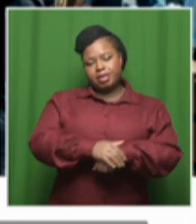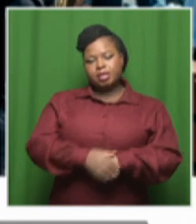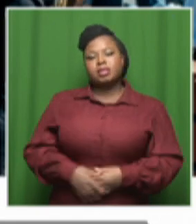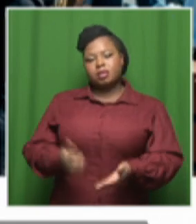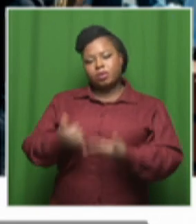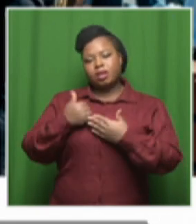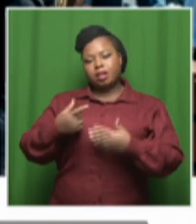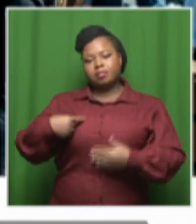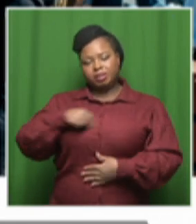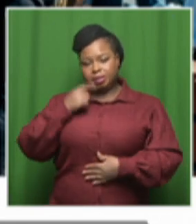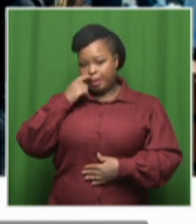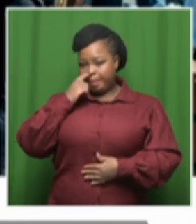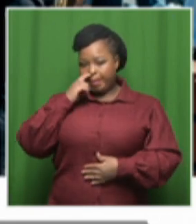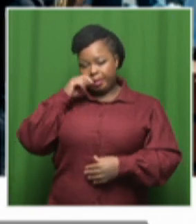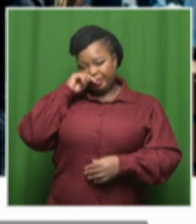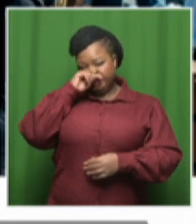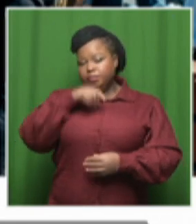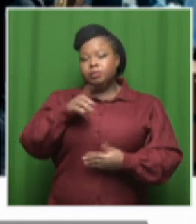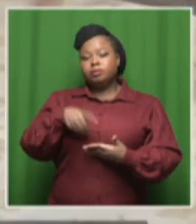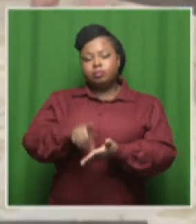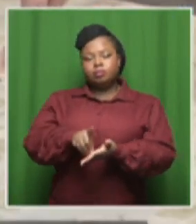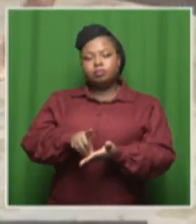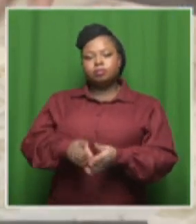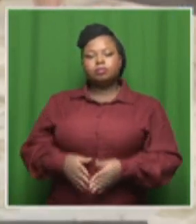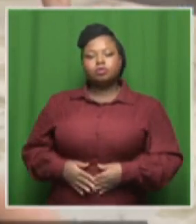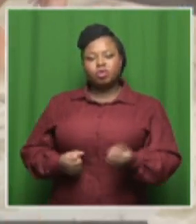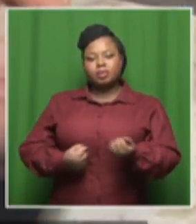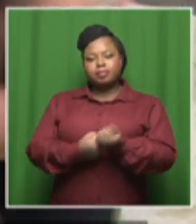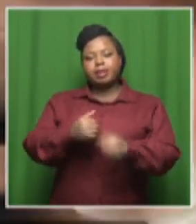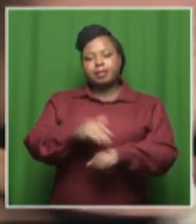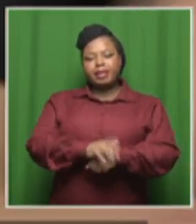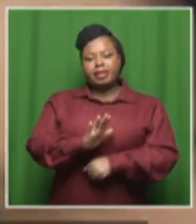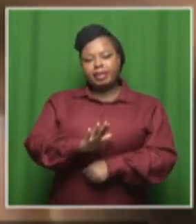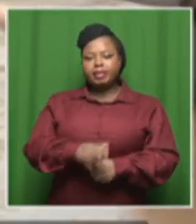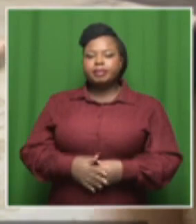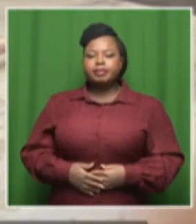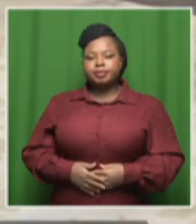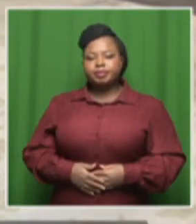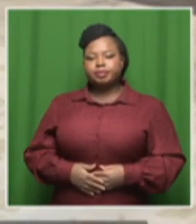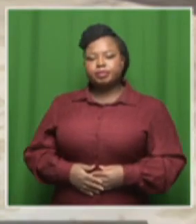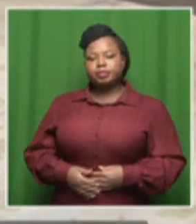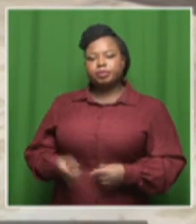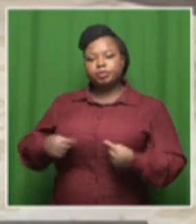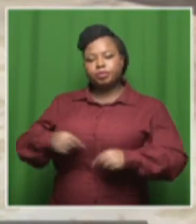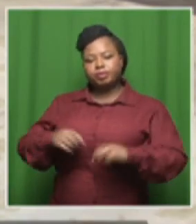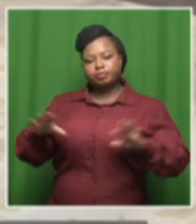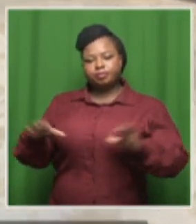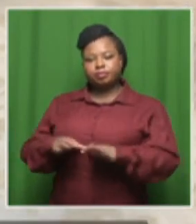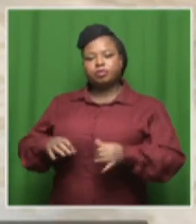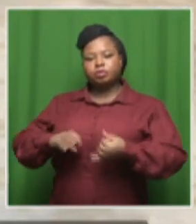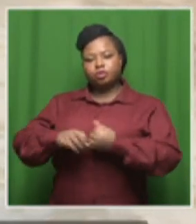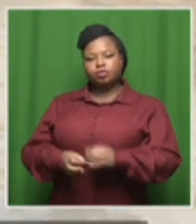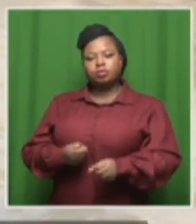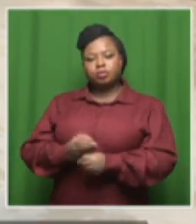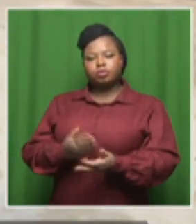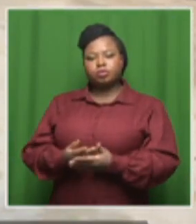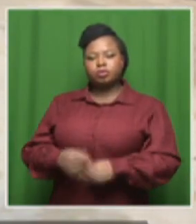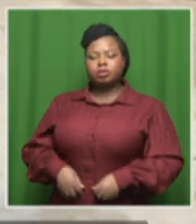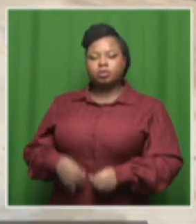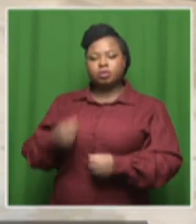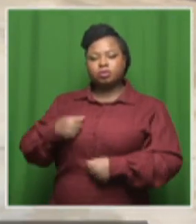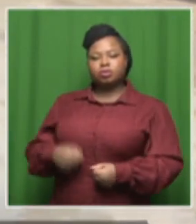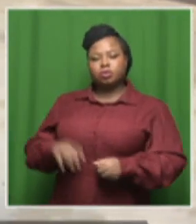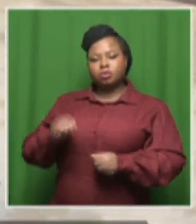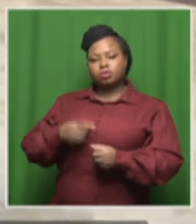They can just donate on the Backer Buddy. And then yeah, we're coming together trying to spread the love to try and cover